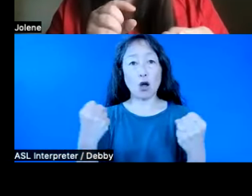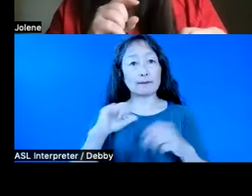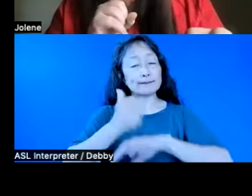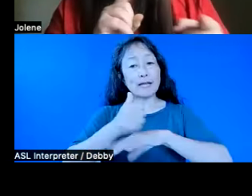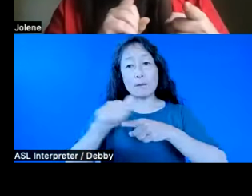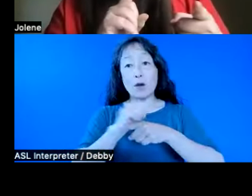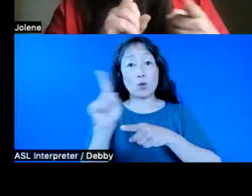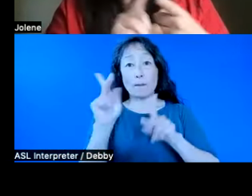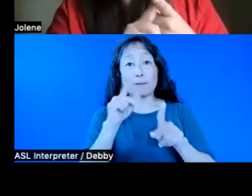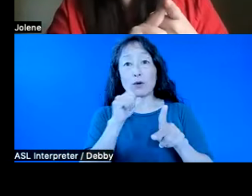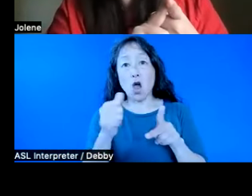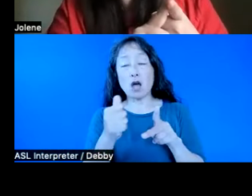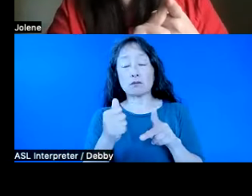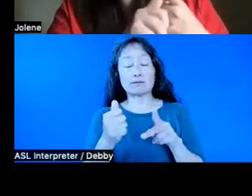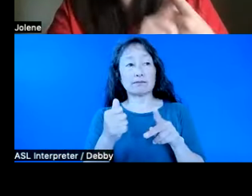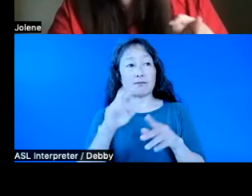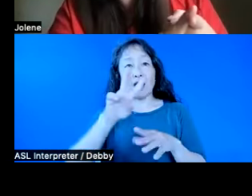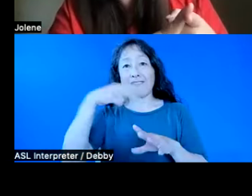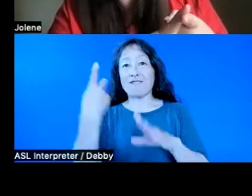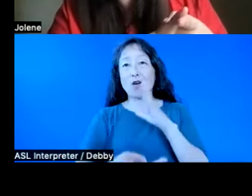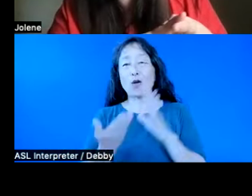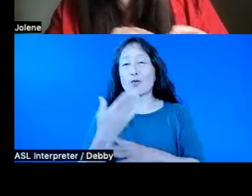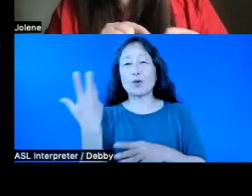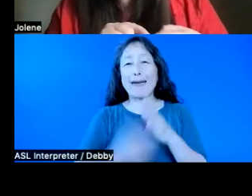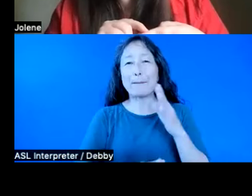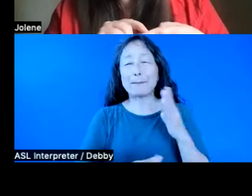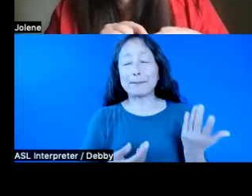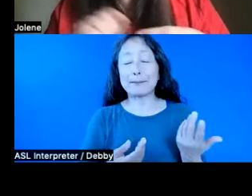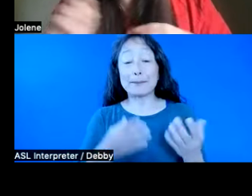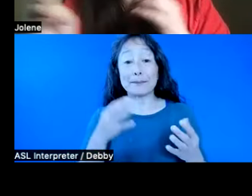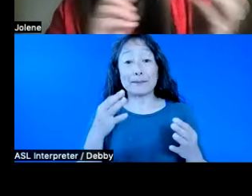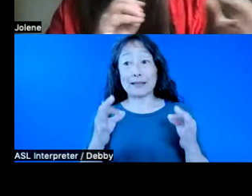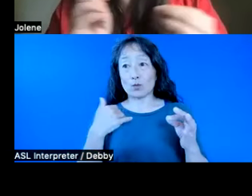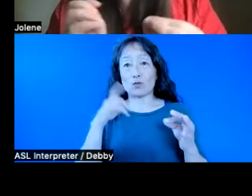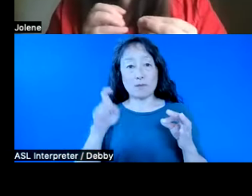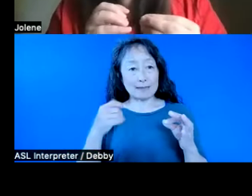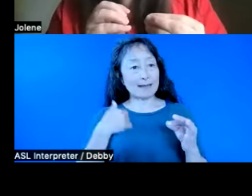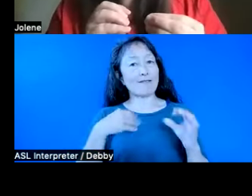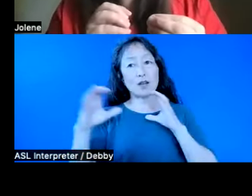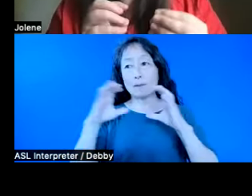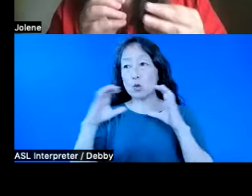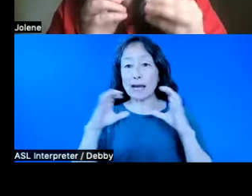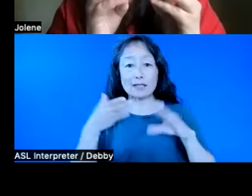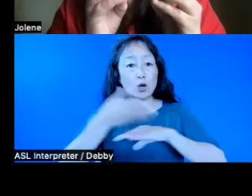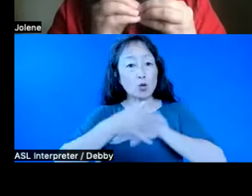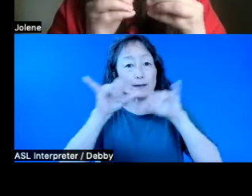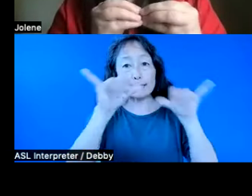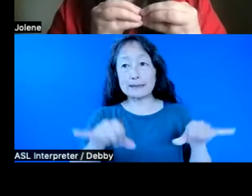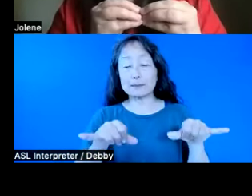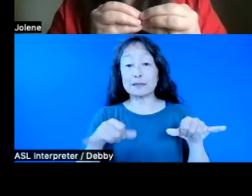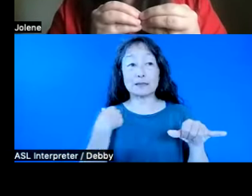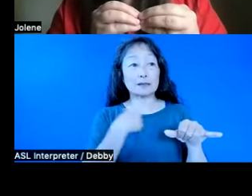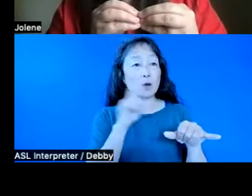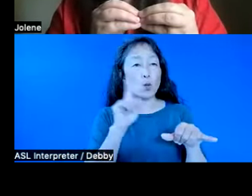there is a lot of communication across systems. And if there's issues, that you can really be talking about things. And so where are those